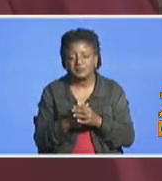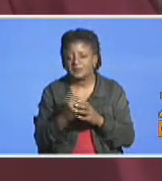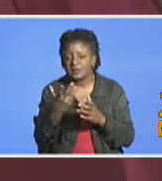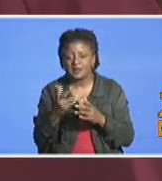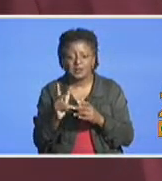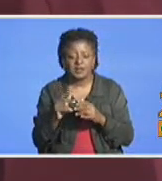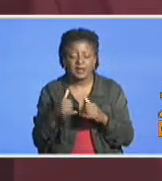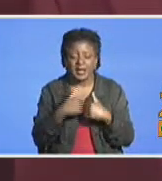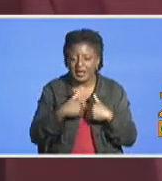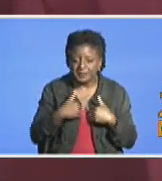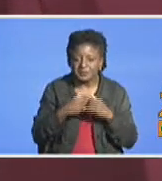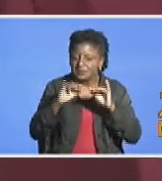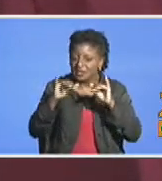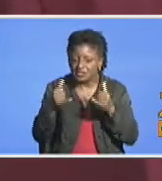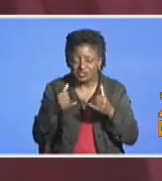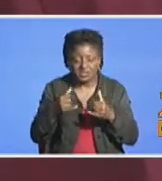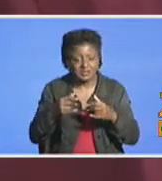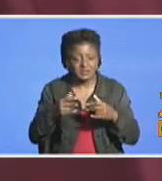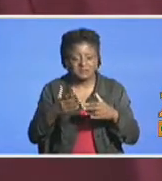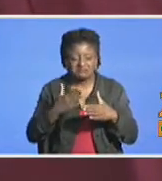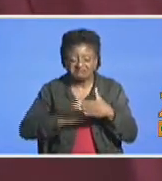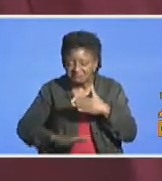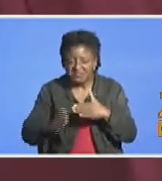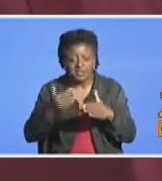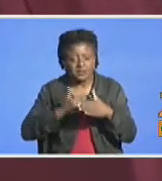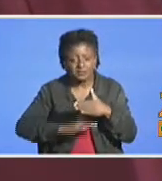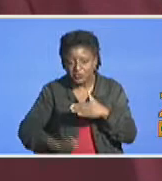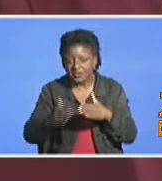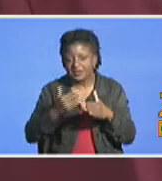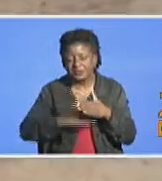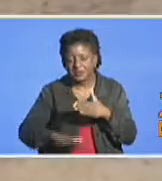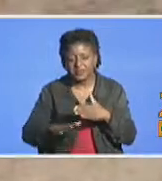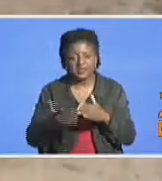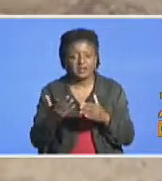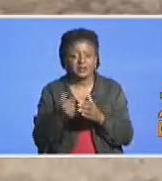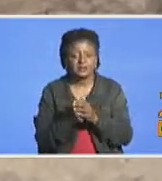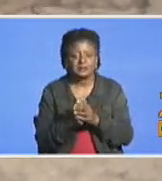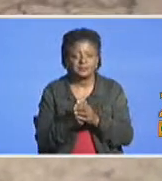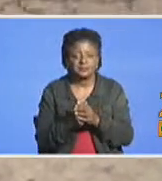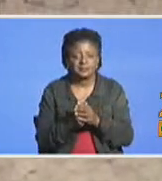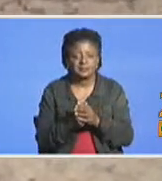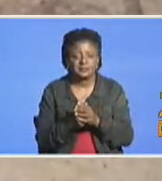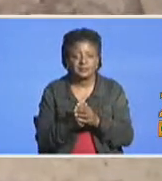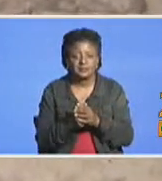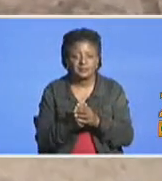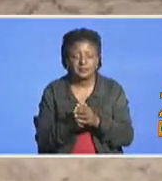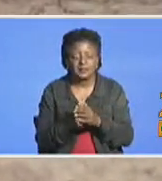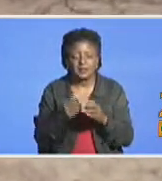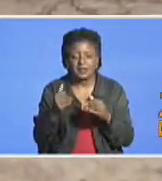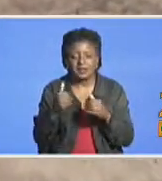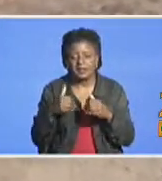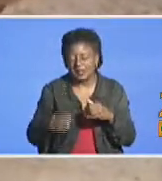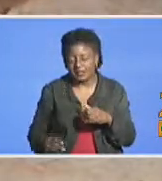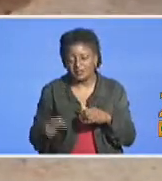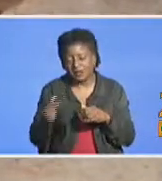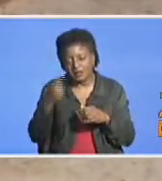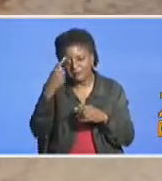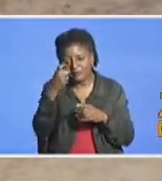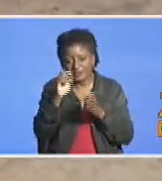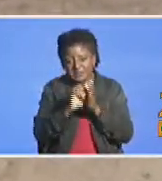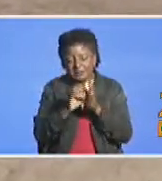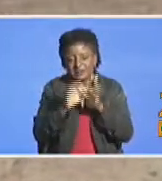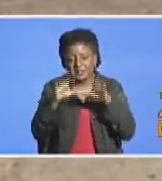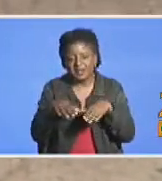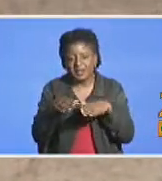And remember now, a dog comes into heat and a cat comes into heat every 6 months. So we can imagine if 10 puppies are